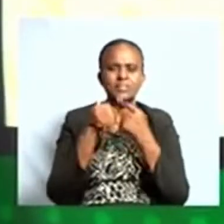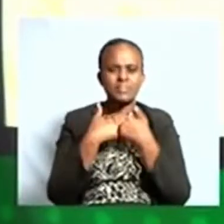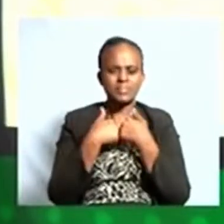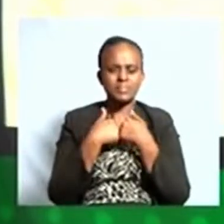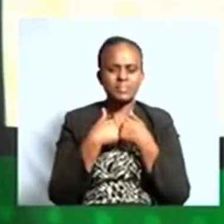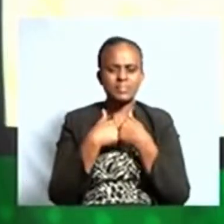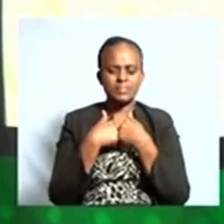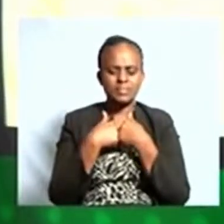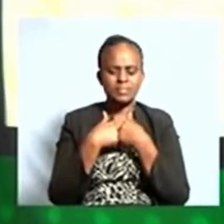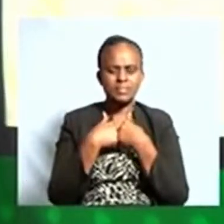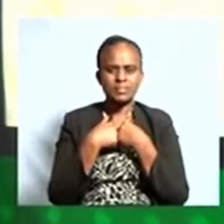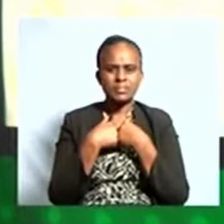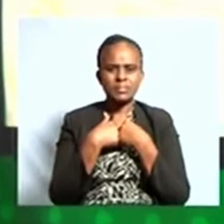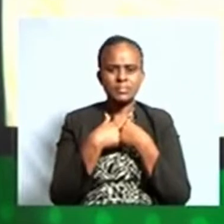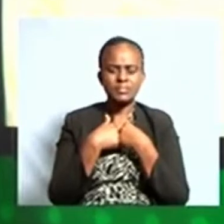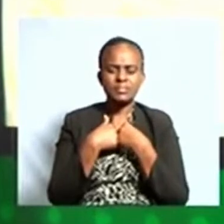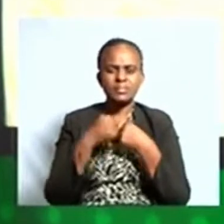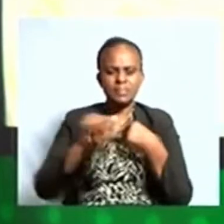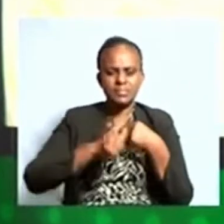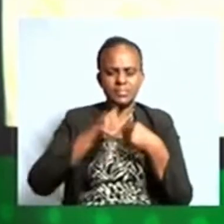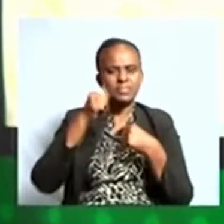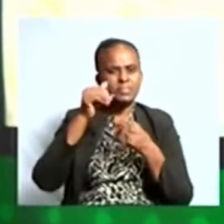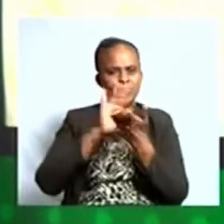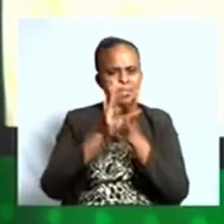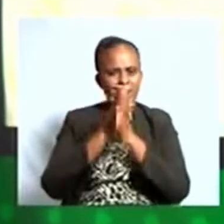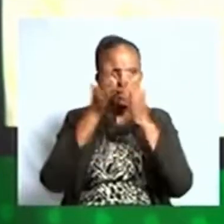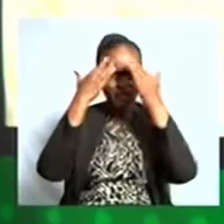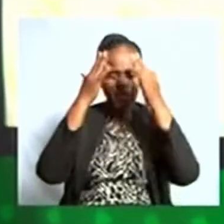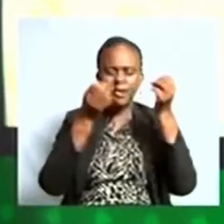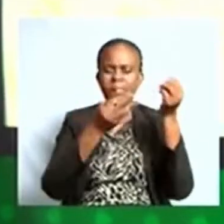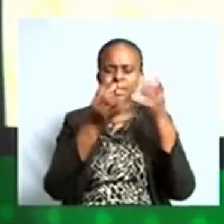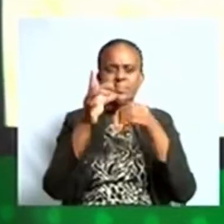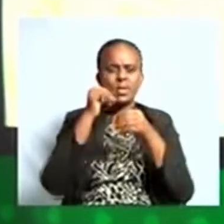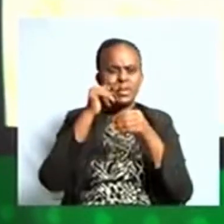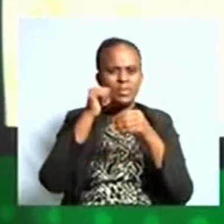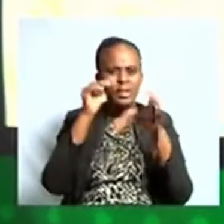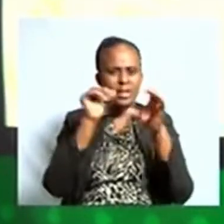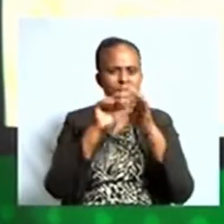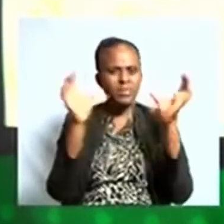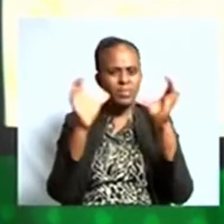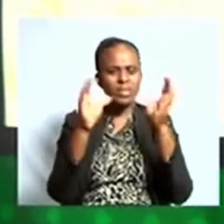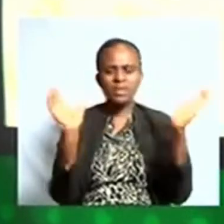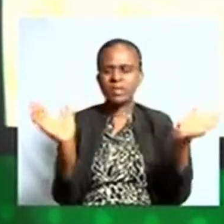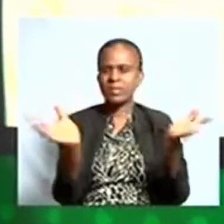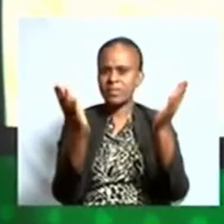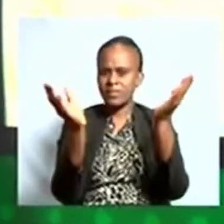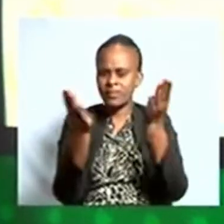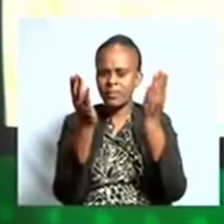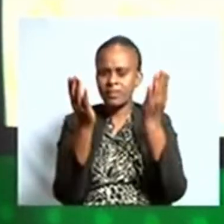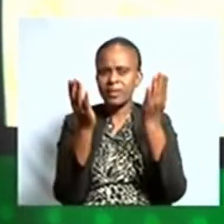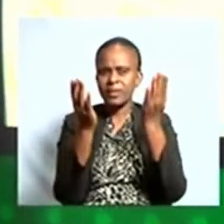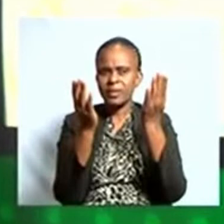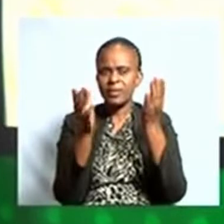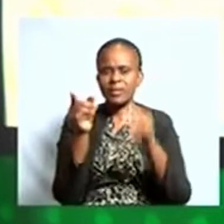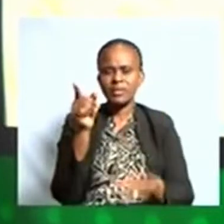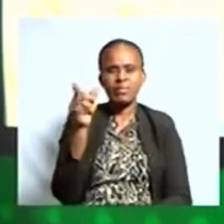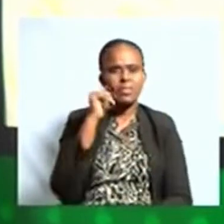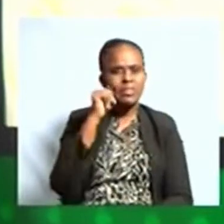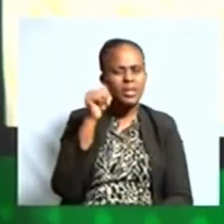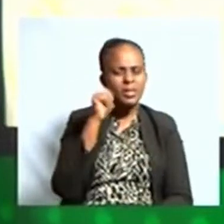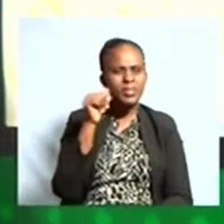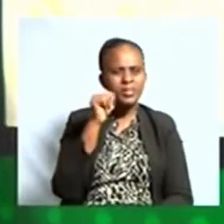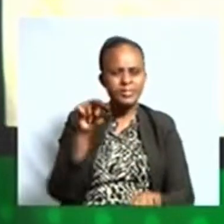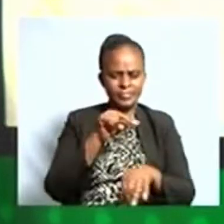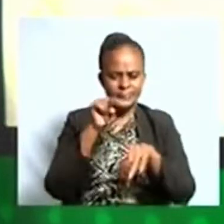realize that the girls in most of these communities, they've been inspired by the girls'